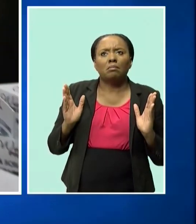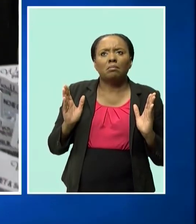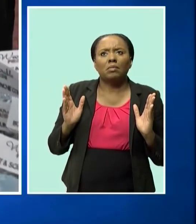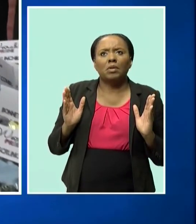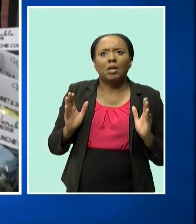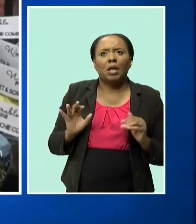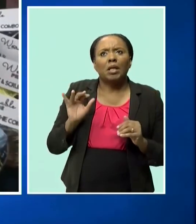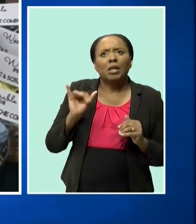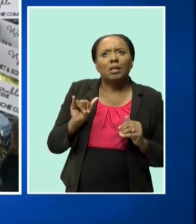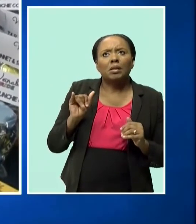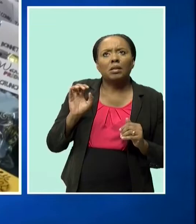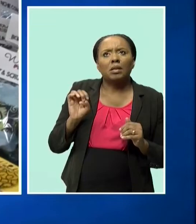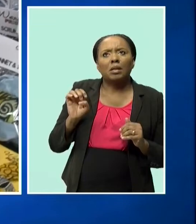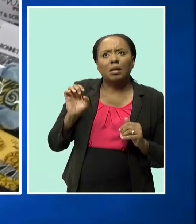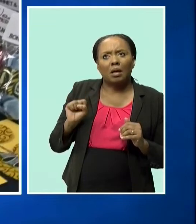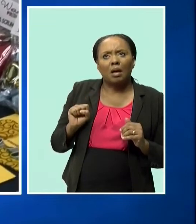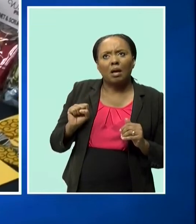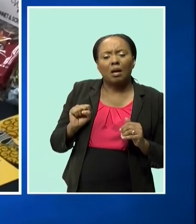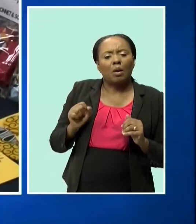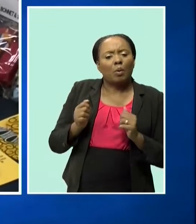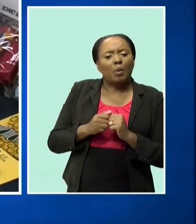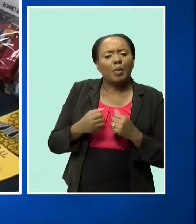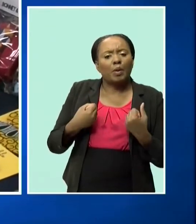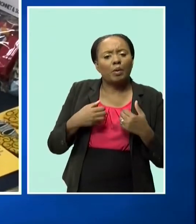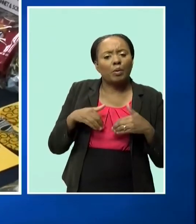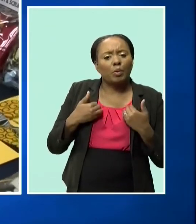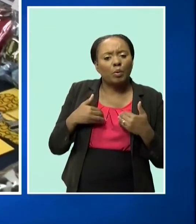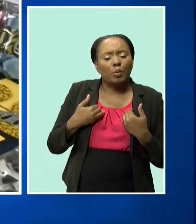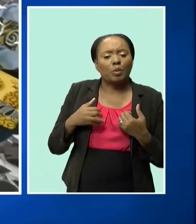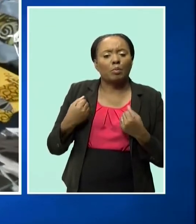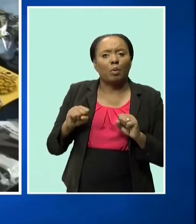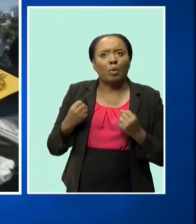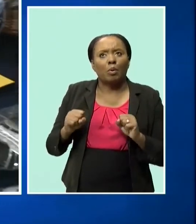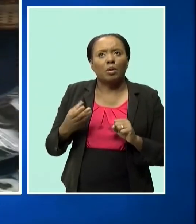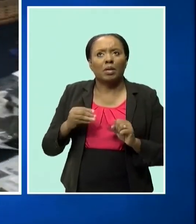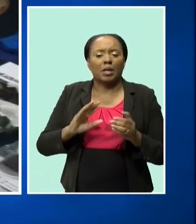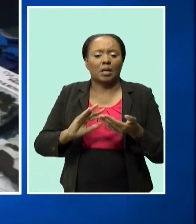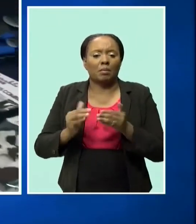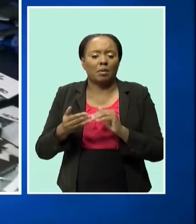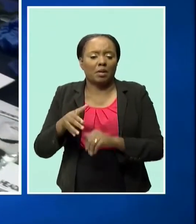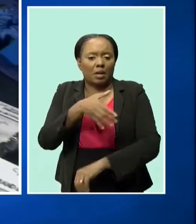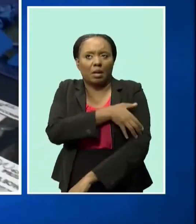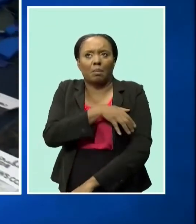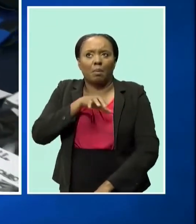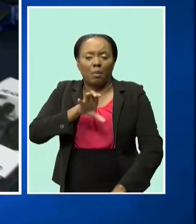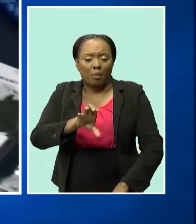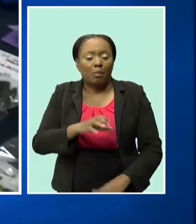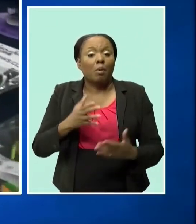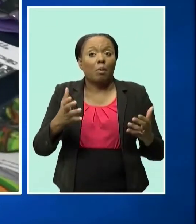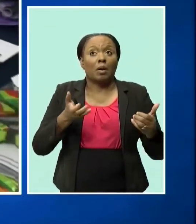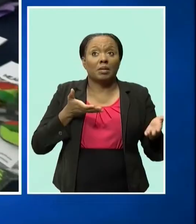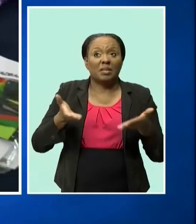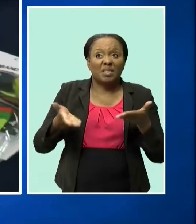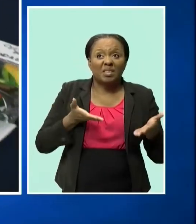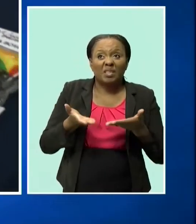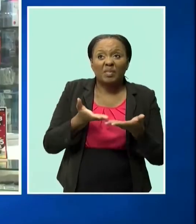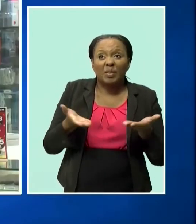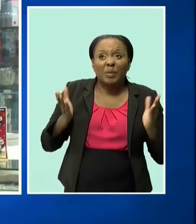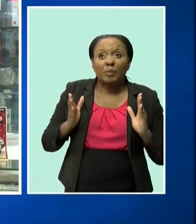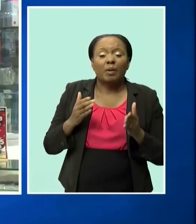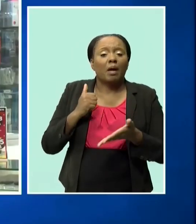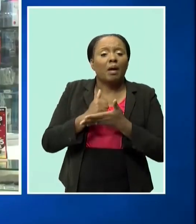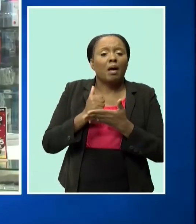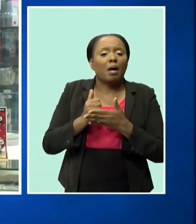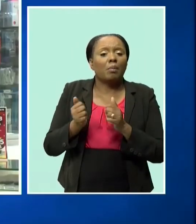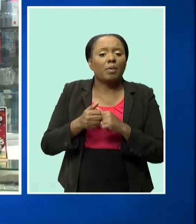which lies within the Ministry of Youth, Sports and Community Empowerment, is here to serve you in relation to your business